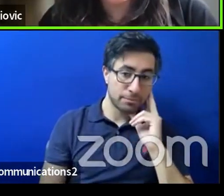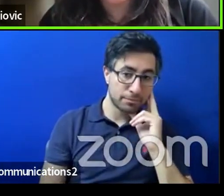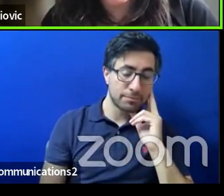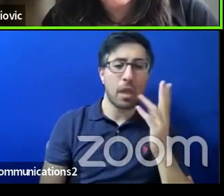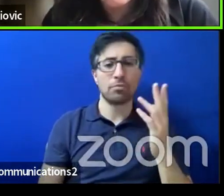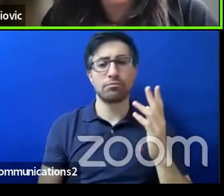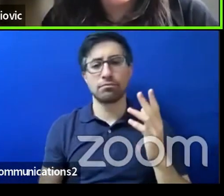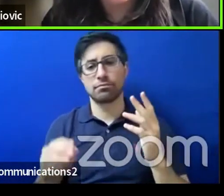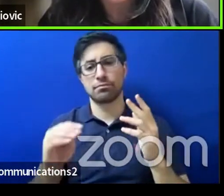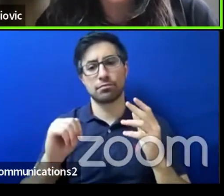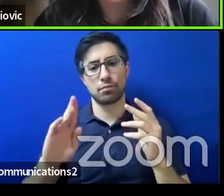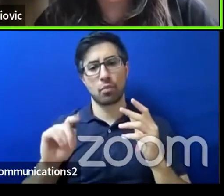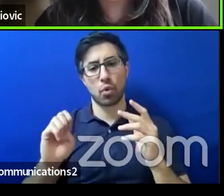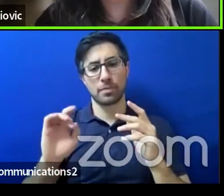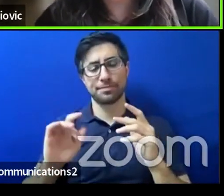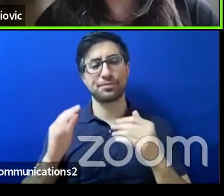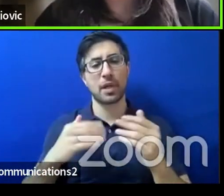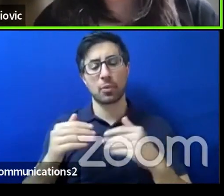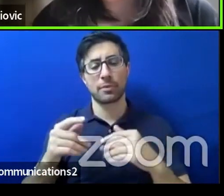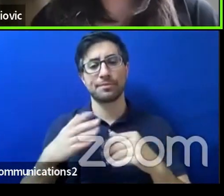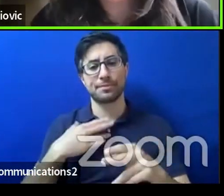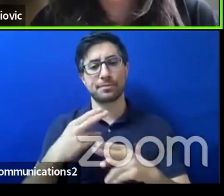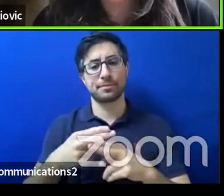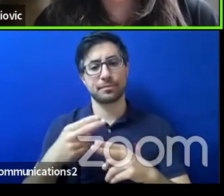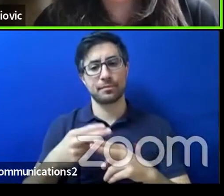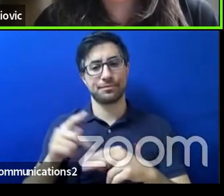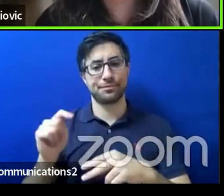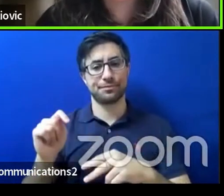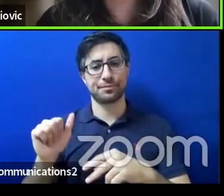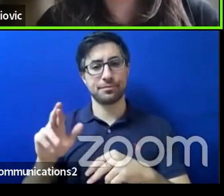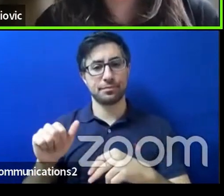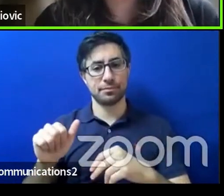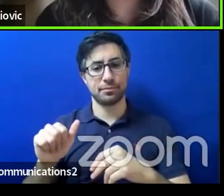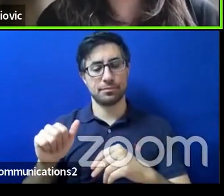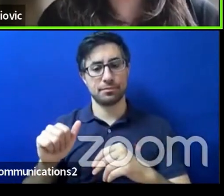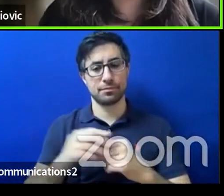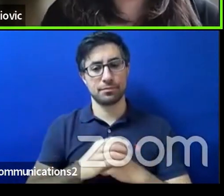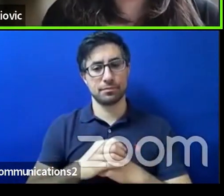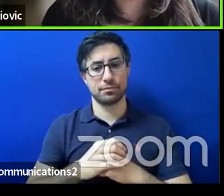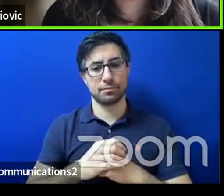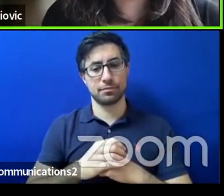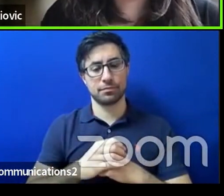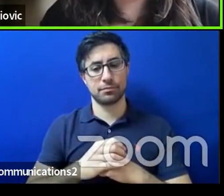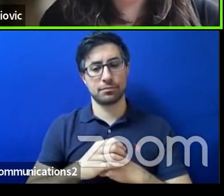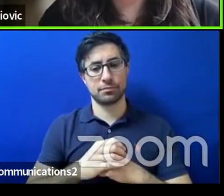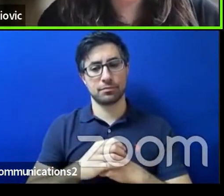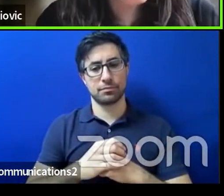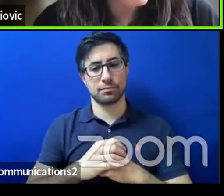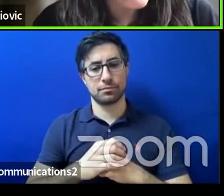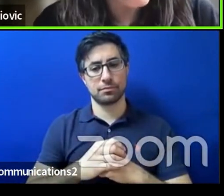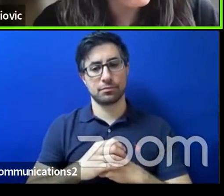sorry, I was muted. My name is Tara, and as for